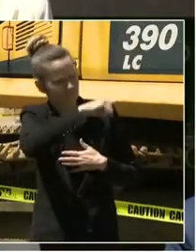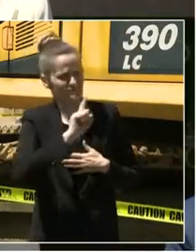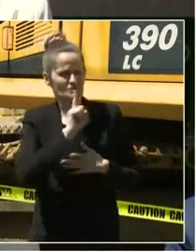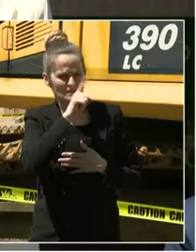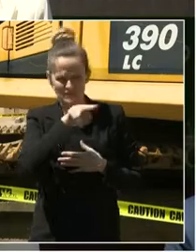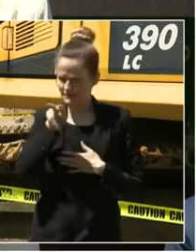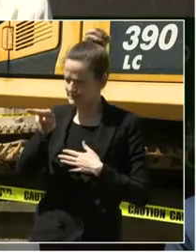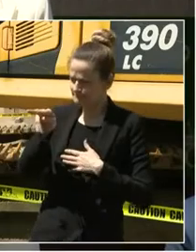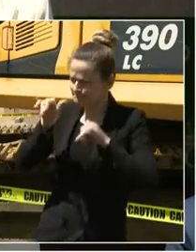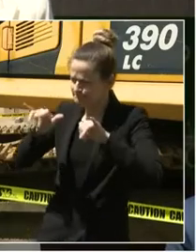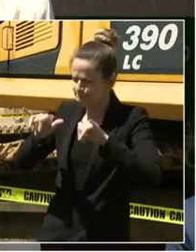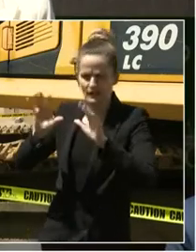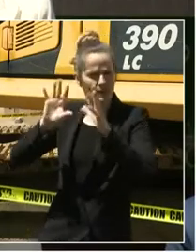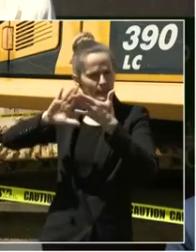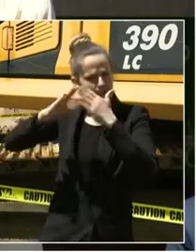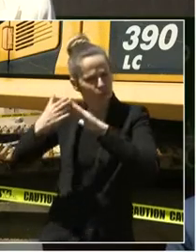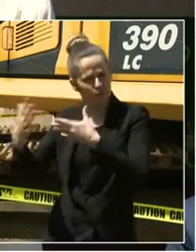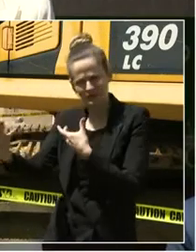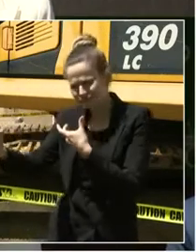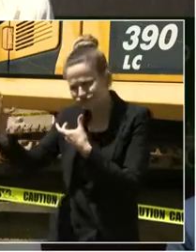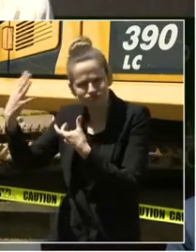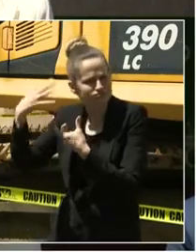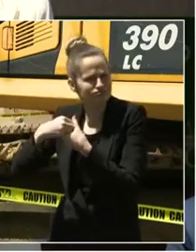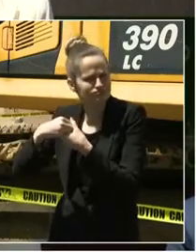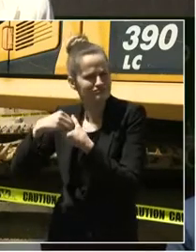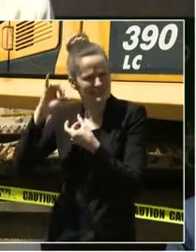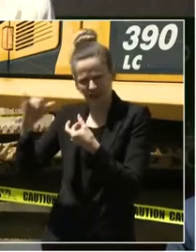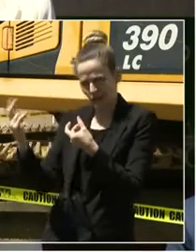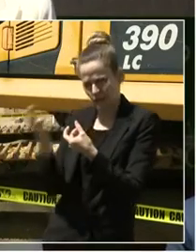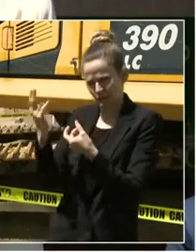town halls and other forums.